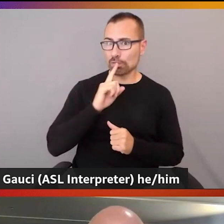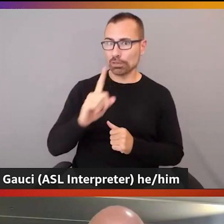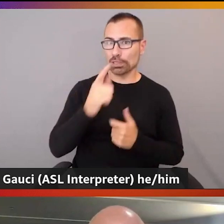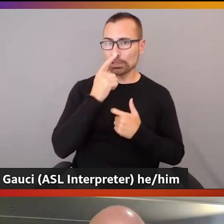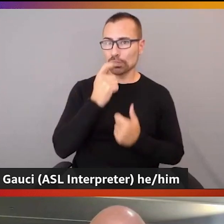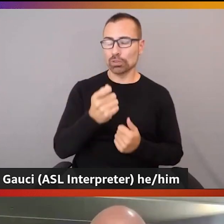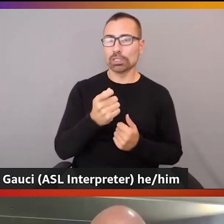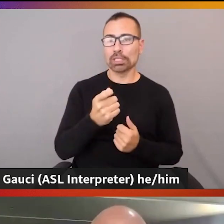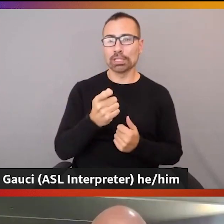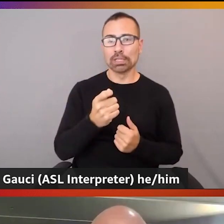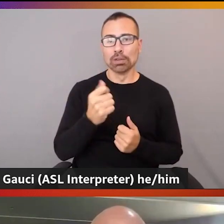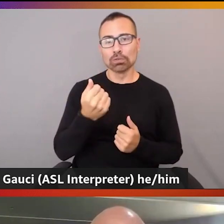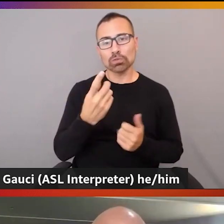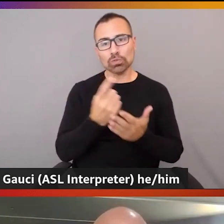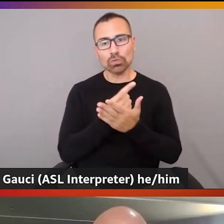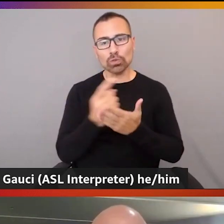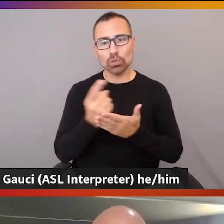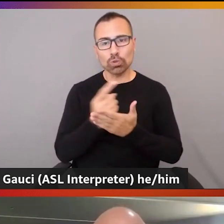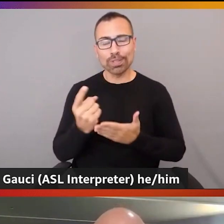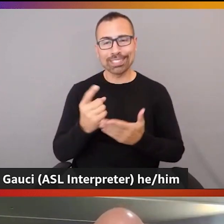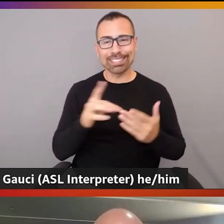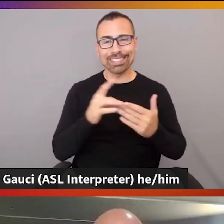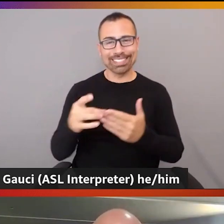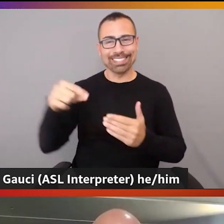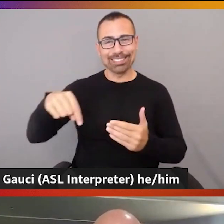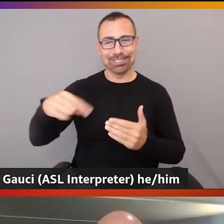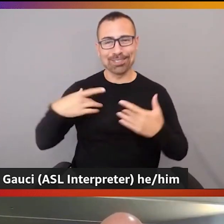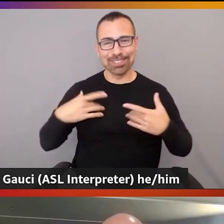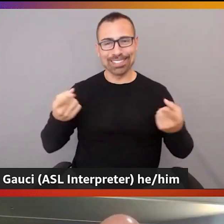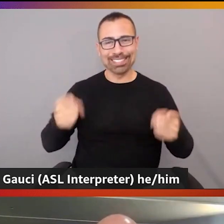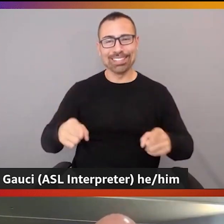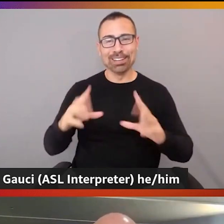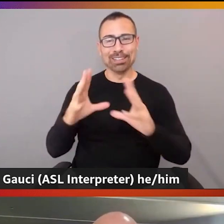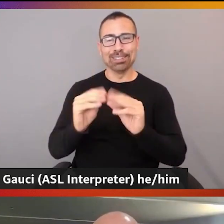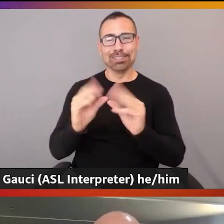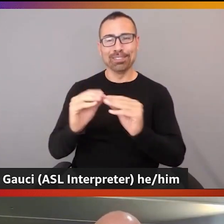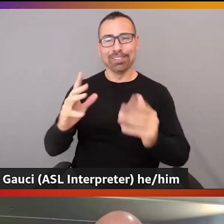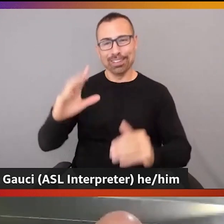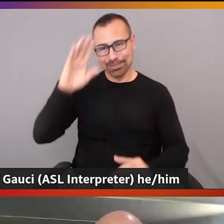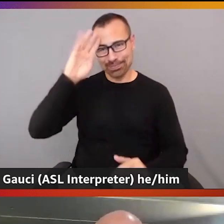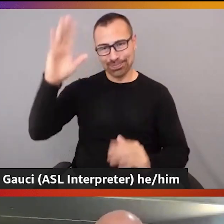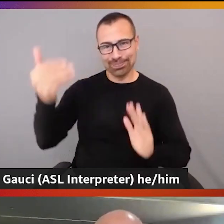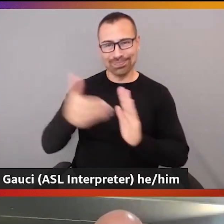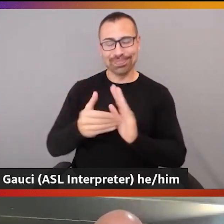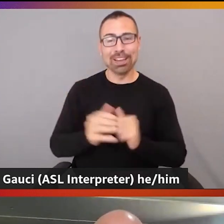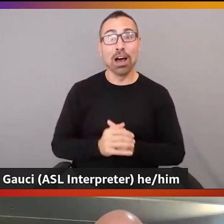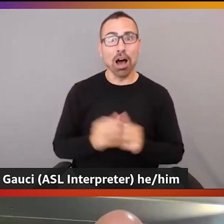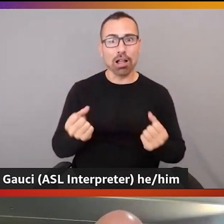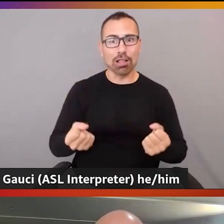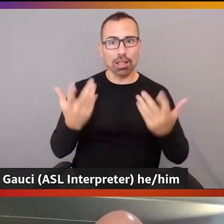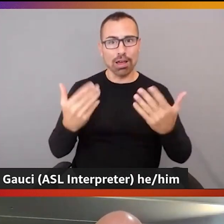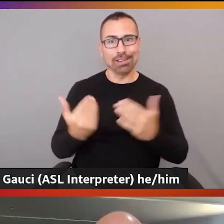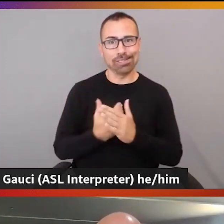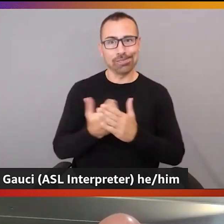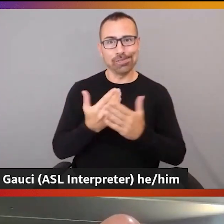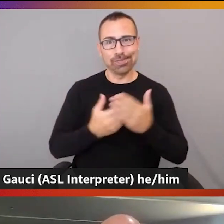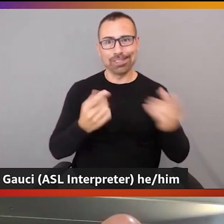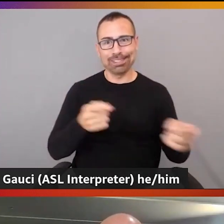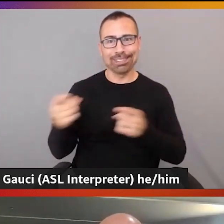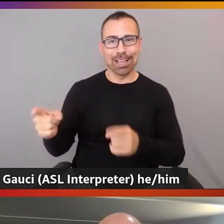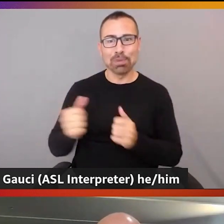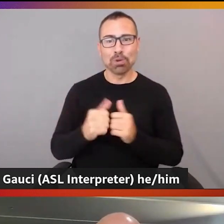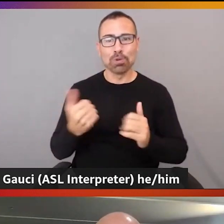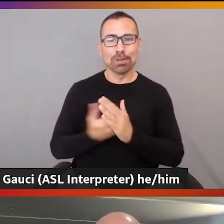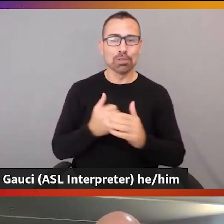interesting couple of weeks leading up to reInvent, as it always is. You know, there's lots of neat stuff going on with respect to new products and deployments